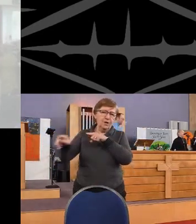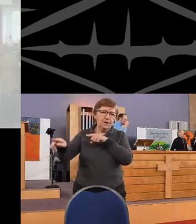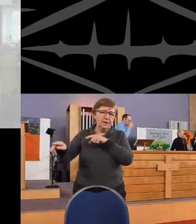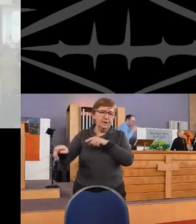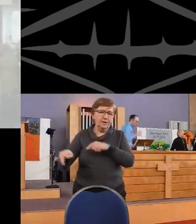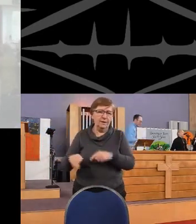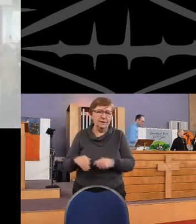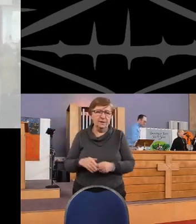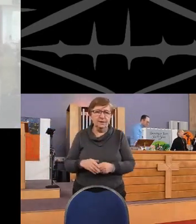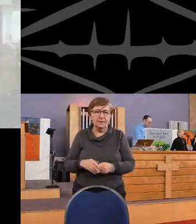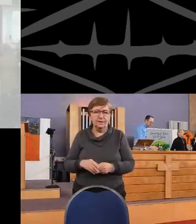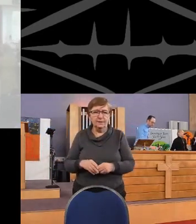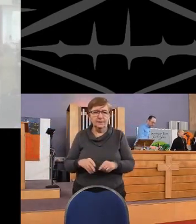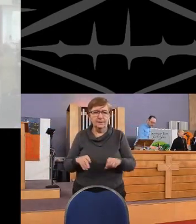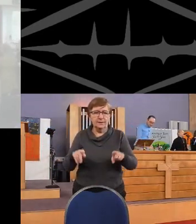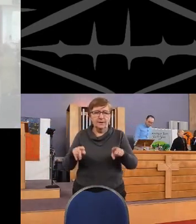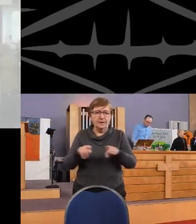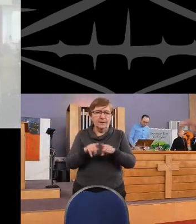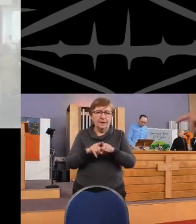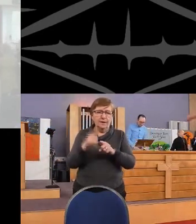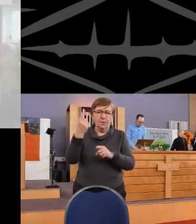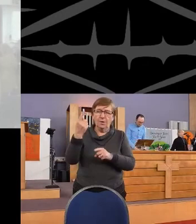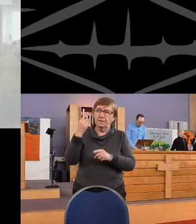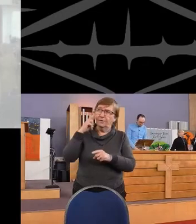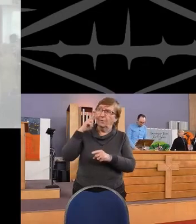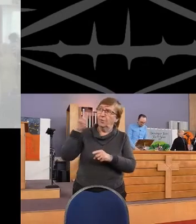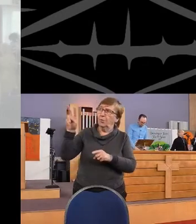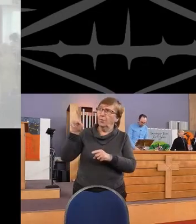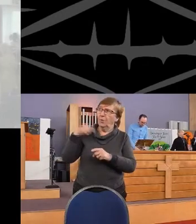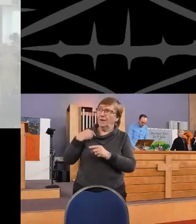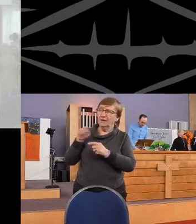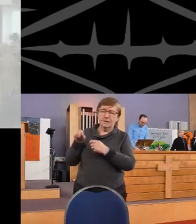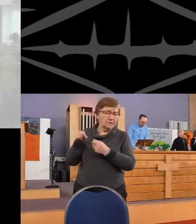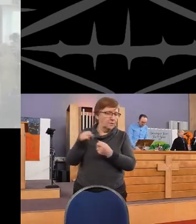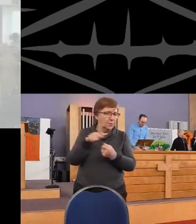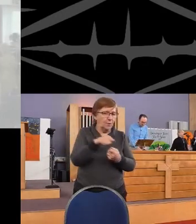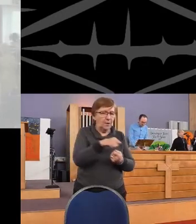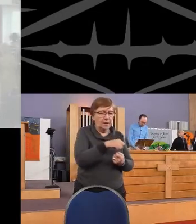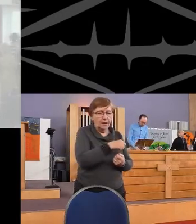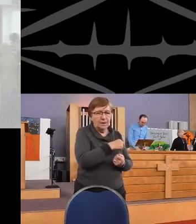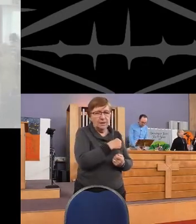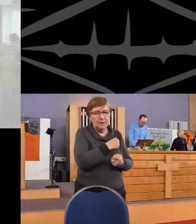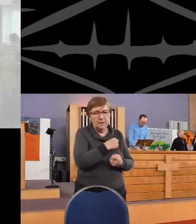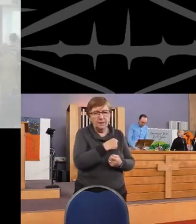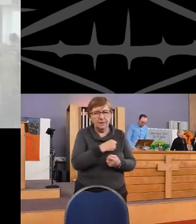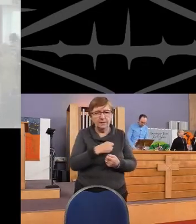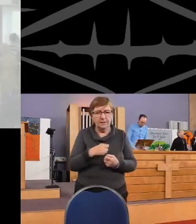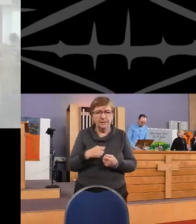Like one from whom return away.